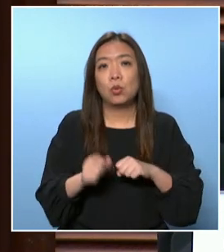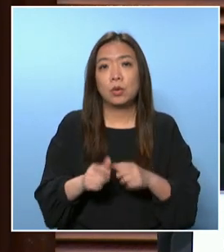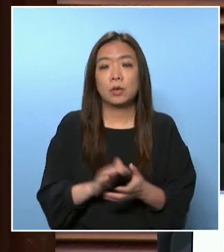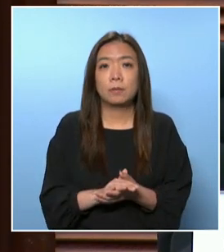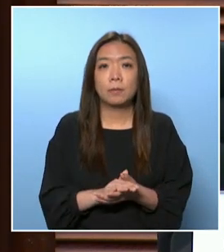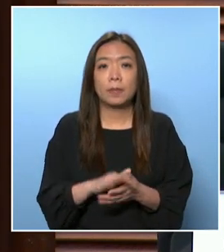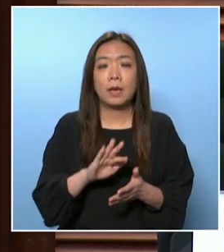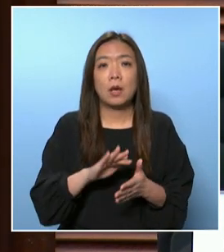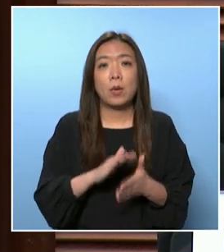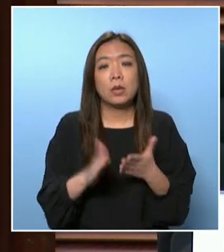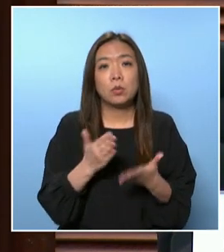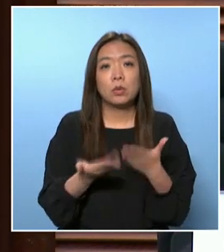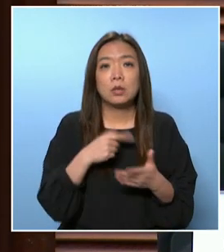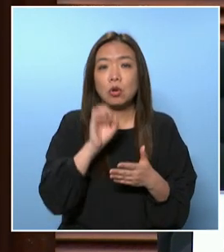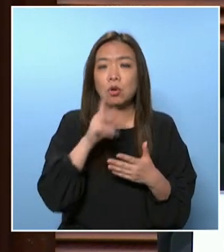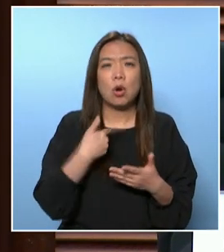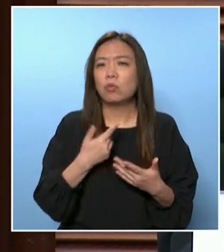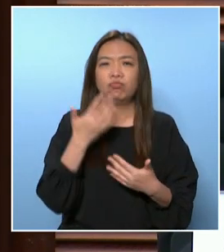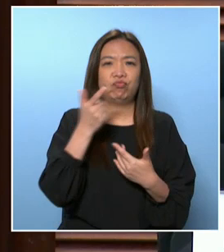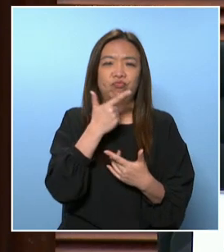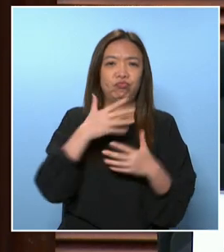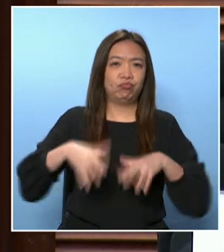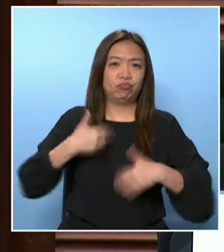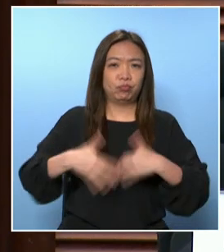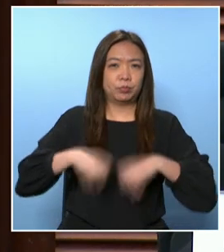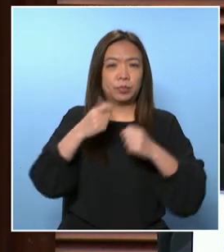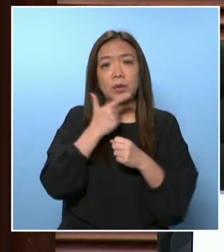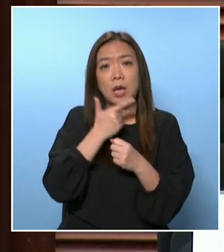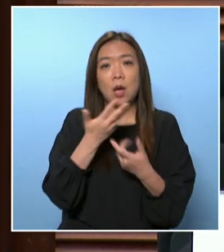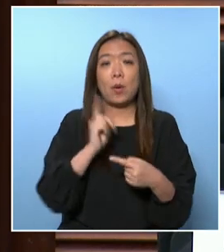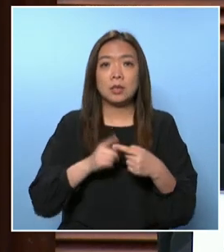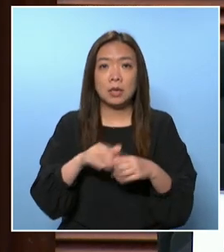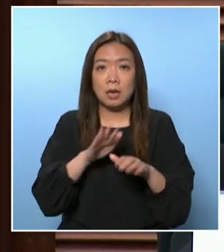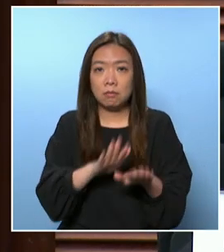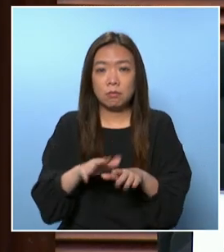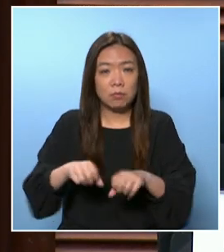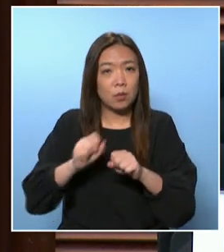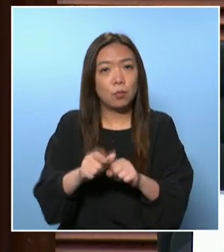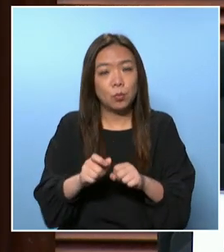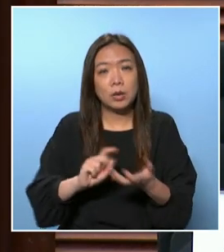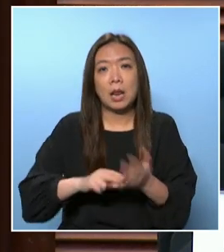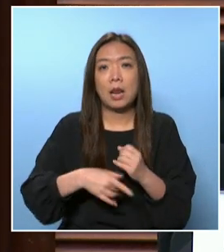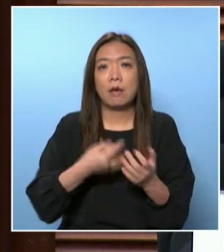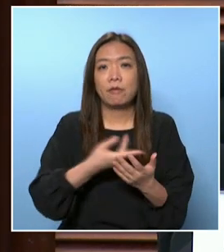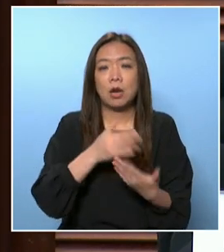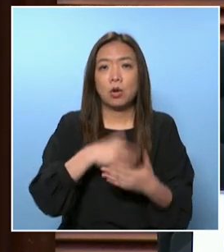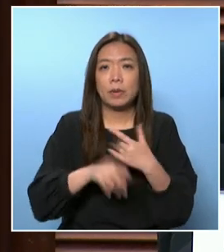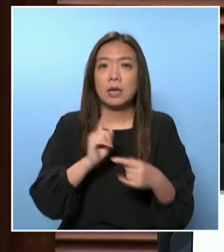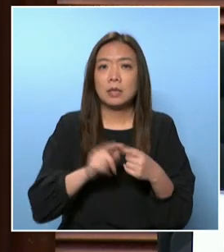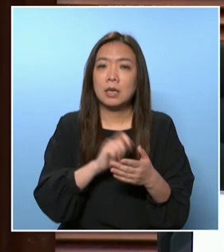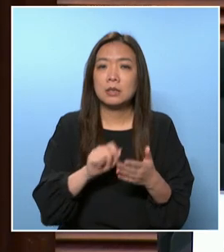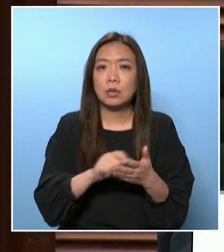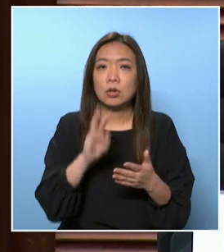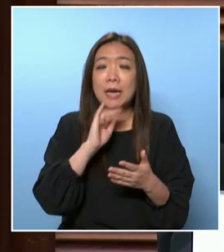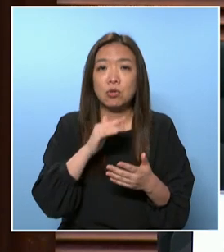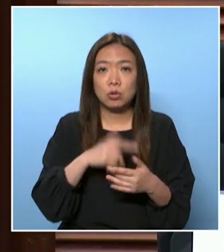at the A&E department, there will be no resuscitation because it is if this is the stated wish that this is the case, there